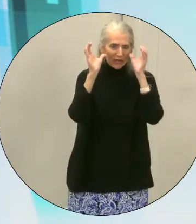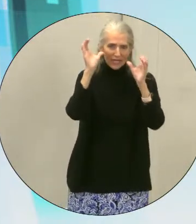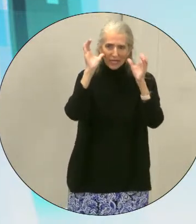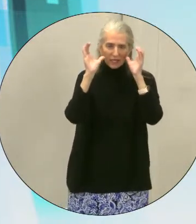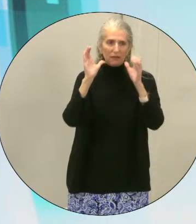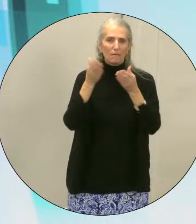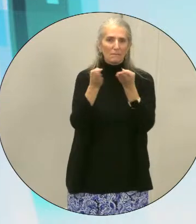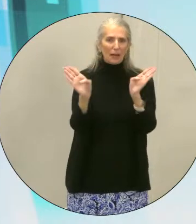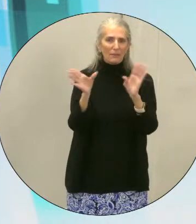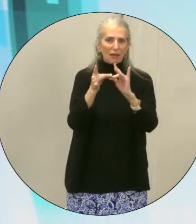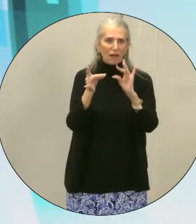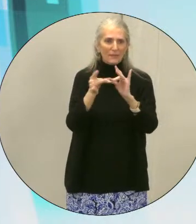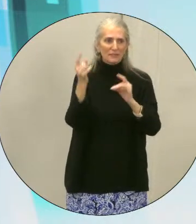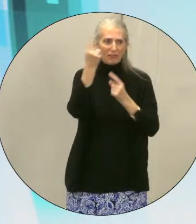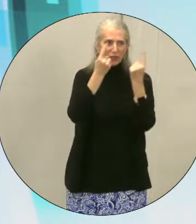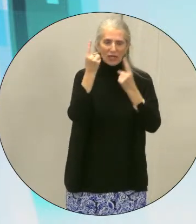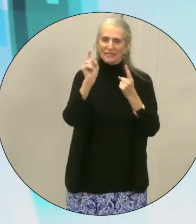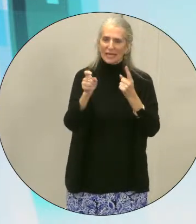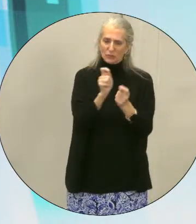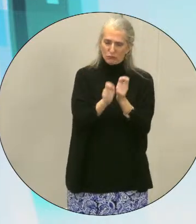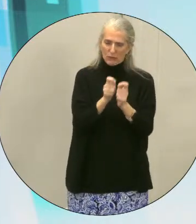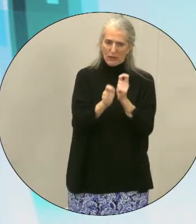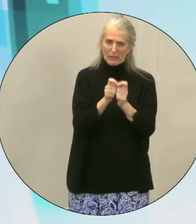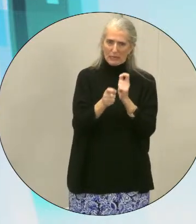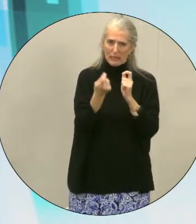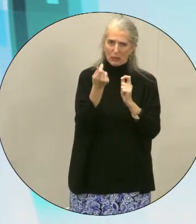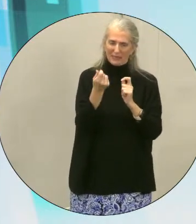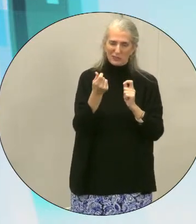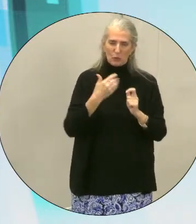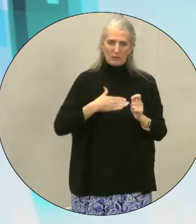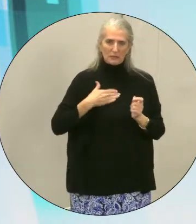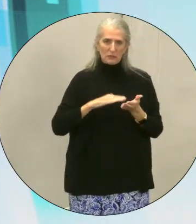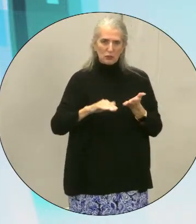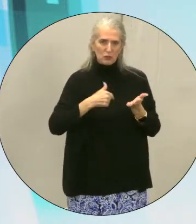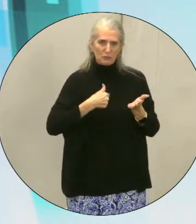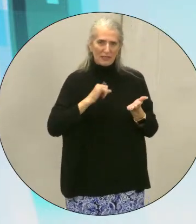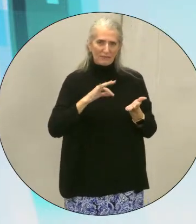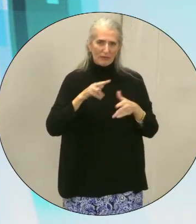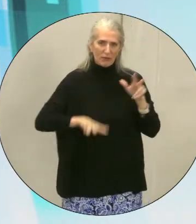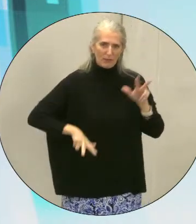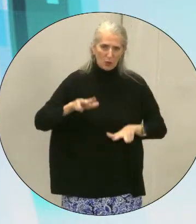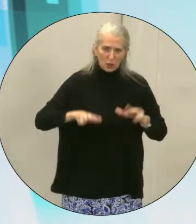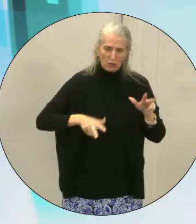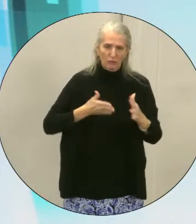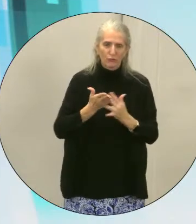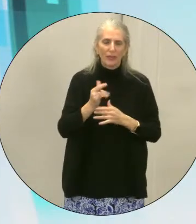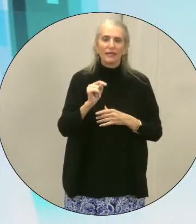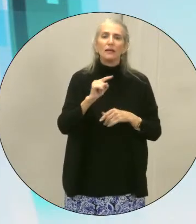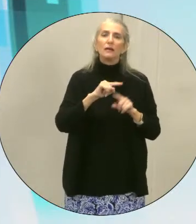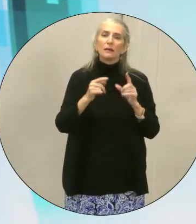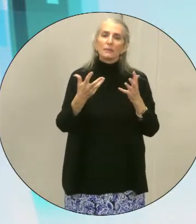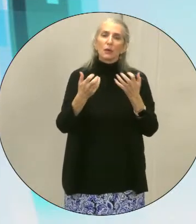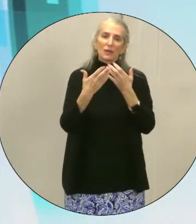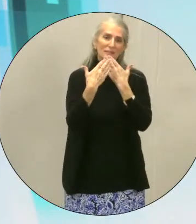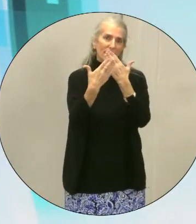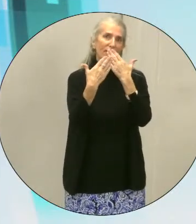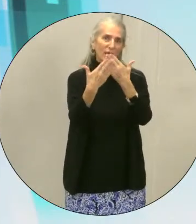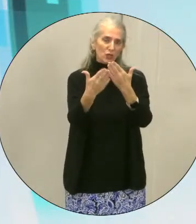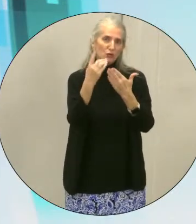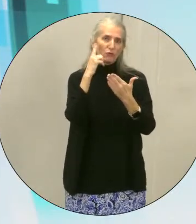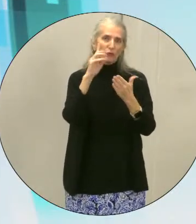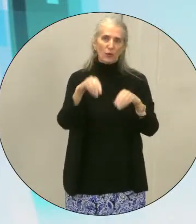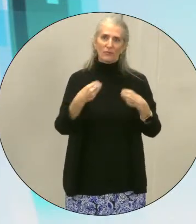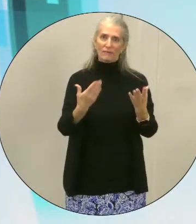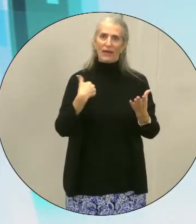comments and thoughts, I had to rewrite it a little bit, so please excuse me if I fumble through it. But I did want to thank you for providing us